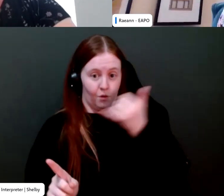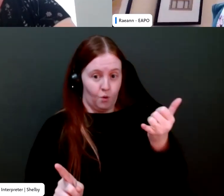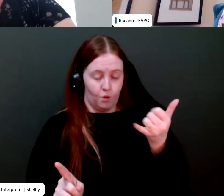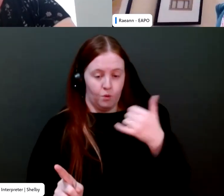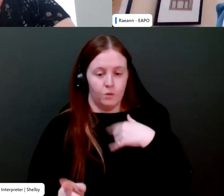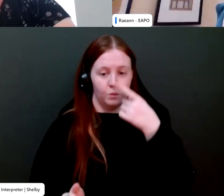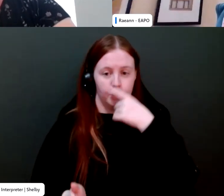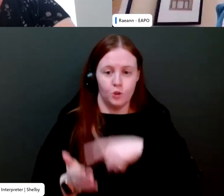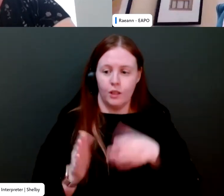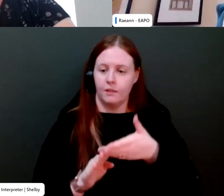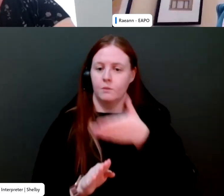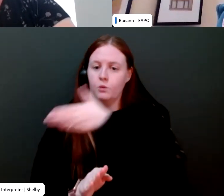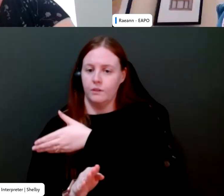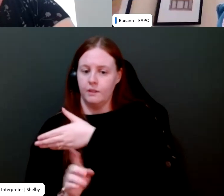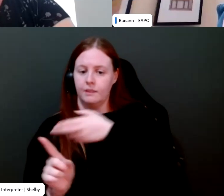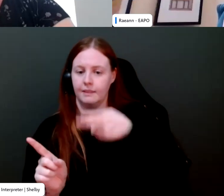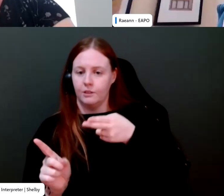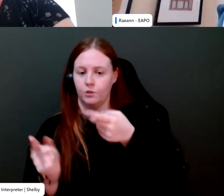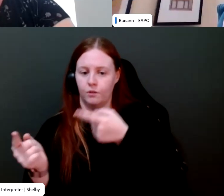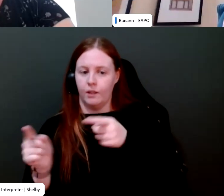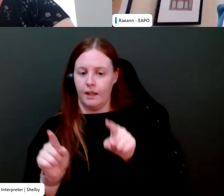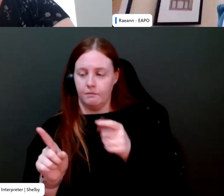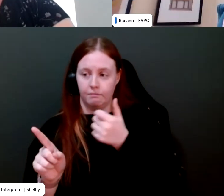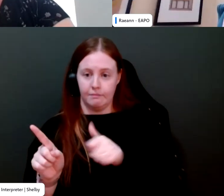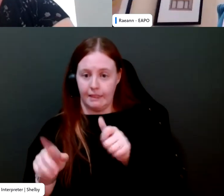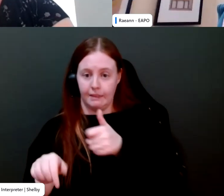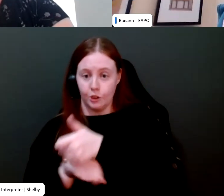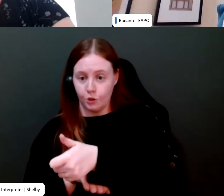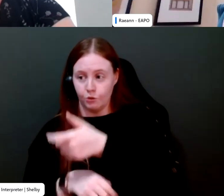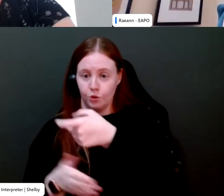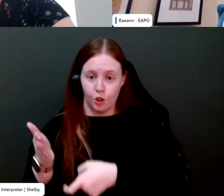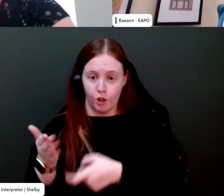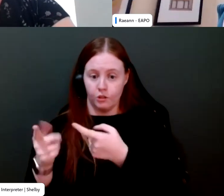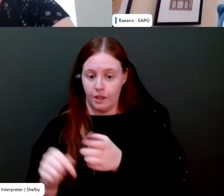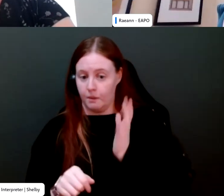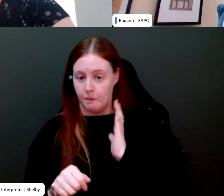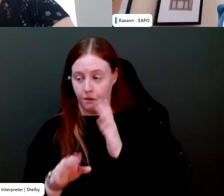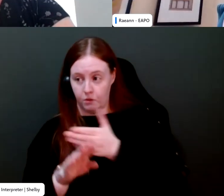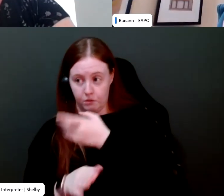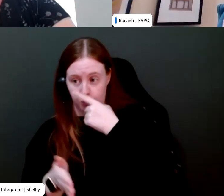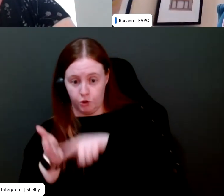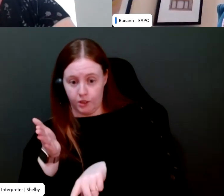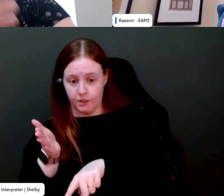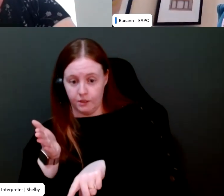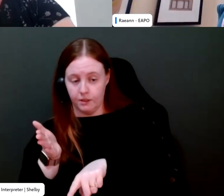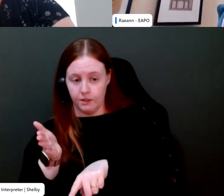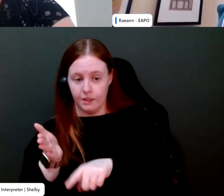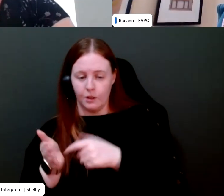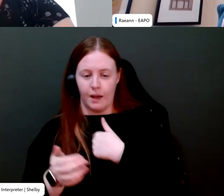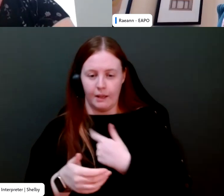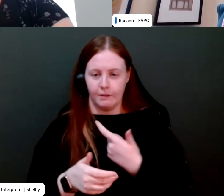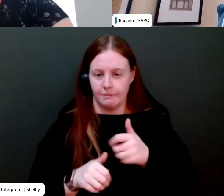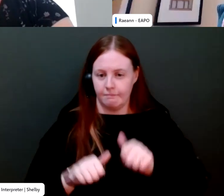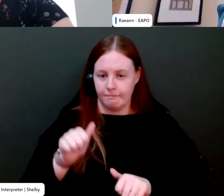history on our incidents of any accused party that comes into this unit. And I was uncertain if he